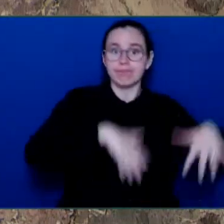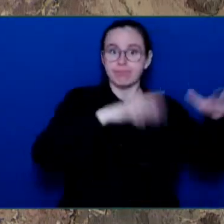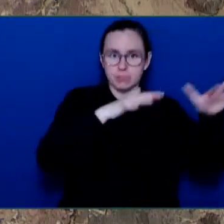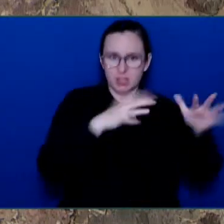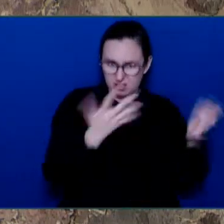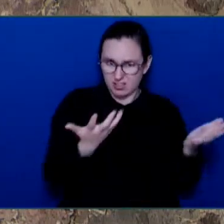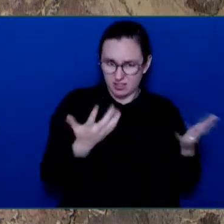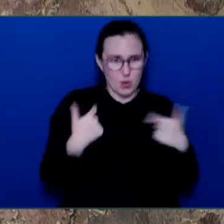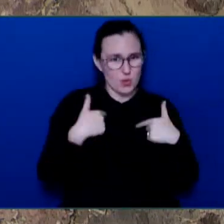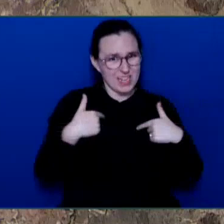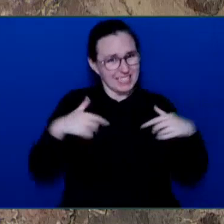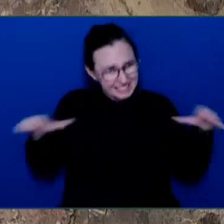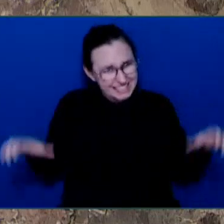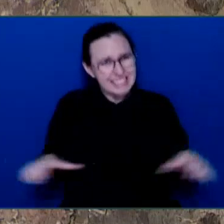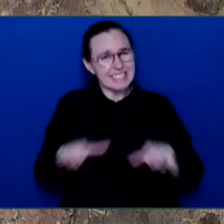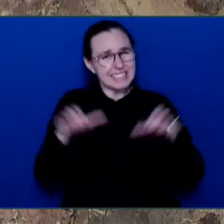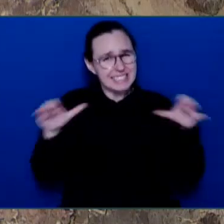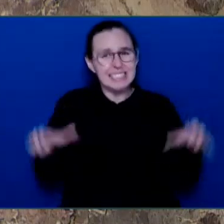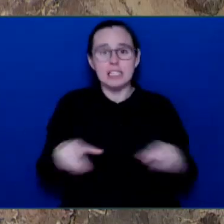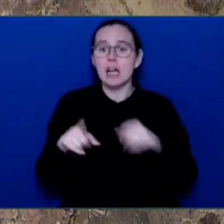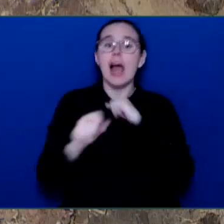plan, and we'll continue to do that.